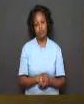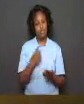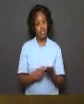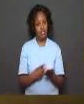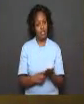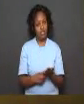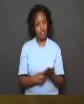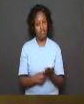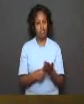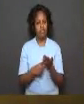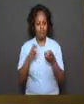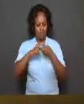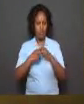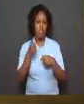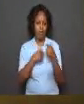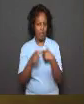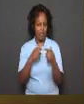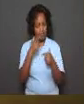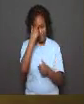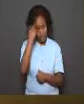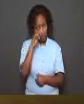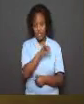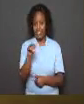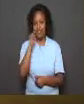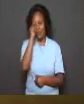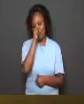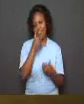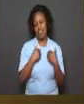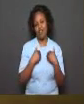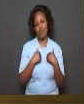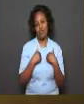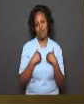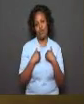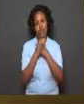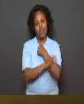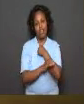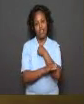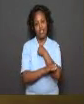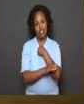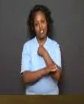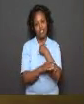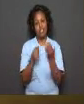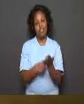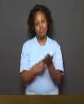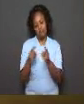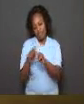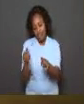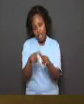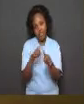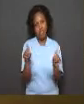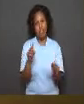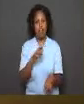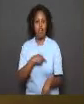poses a problem for a country like Ethiopia that has a diversity